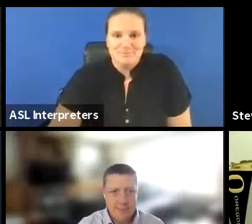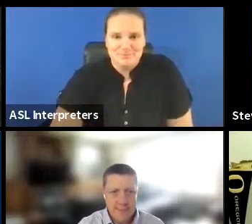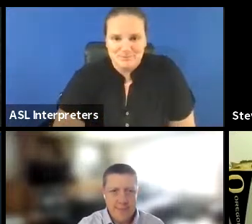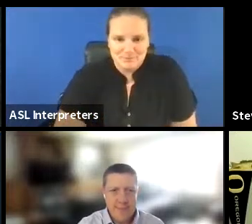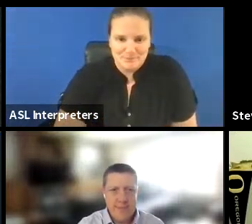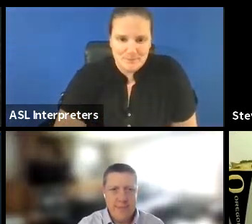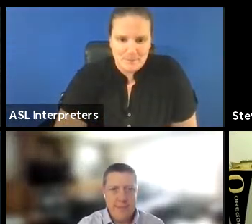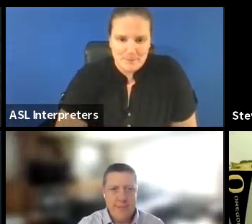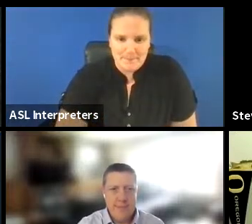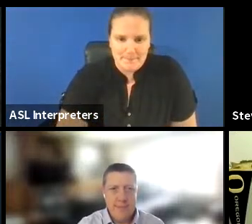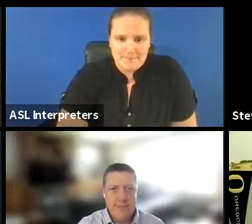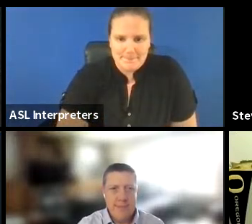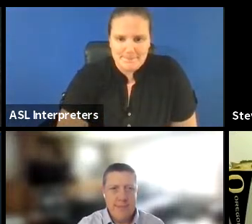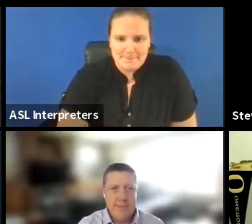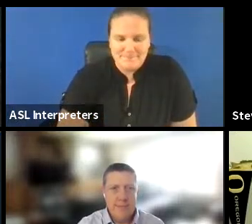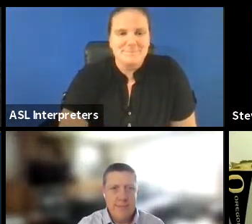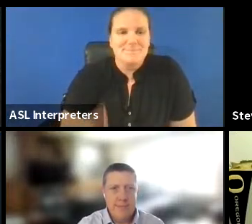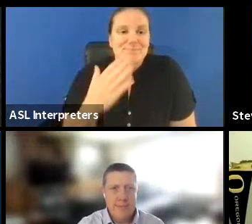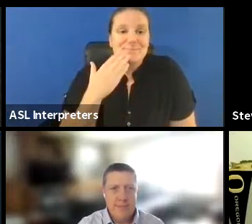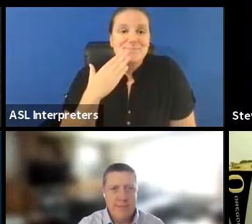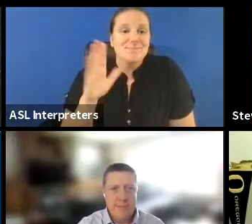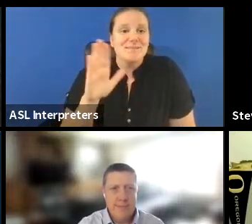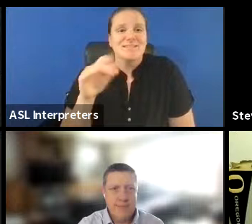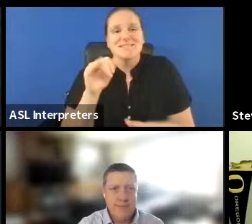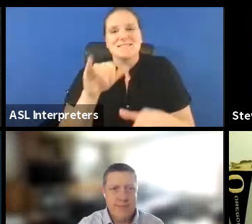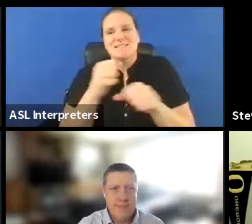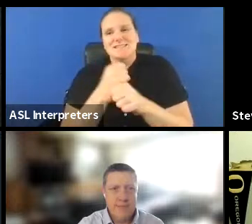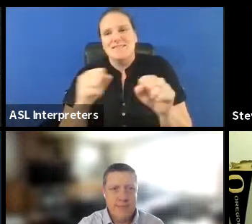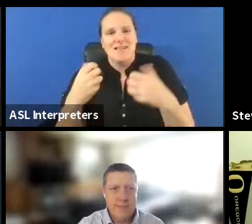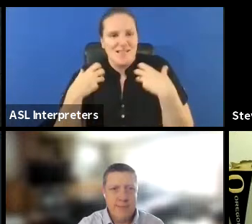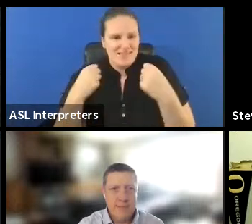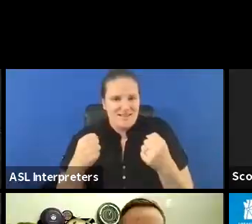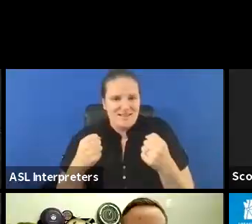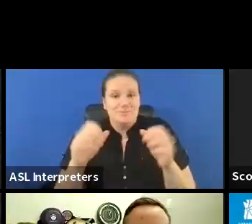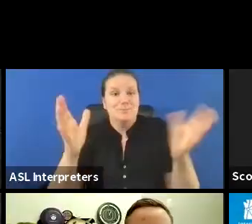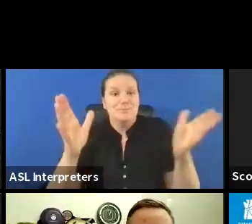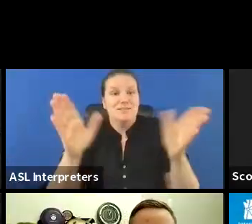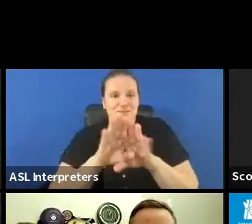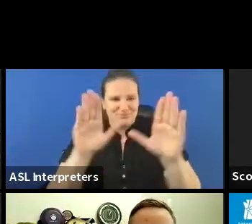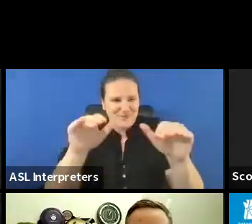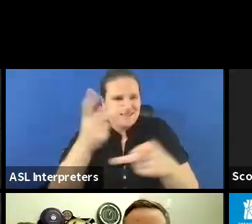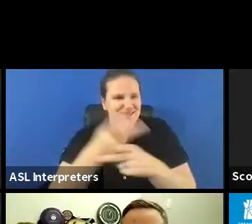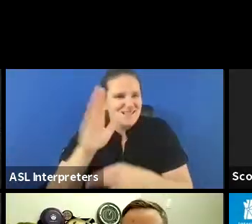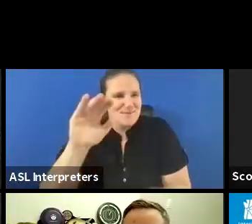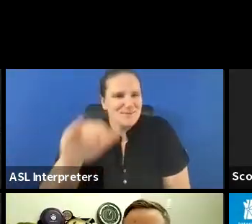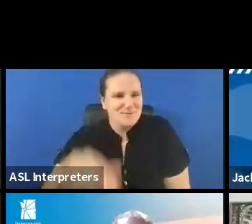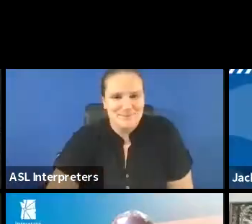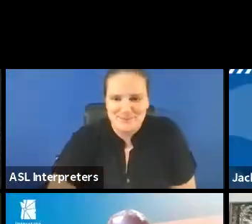Thank you, everybody. Stay safe and healthy. Meeting adjourned. Take care.